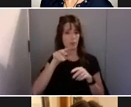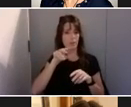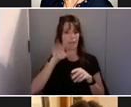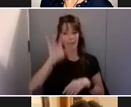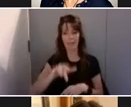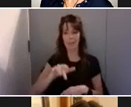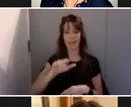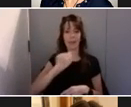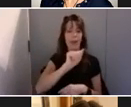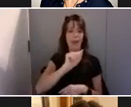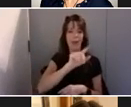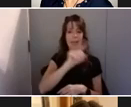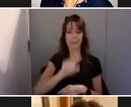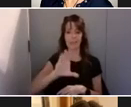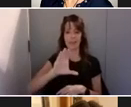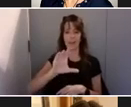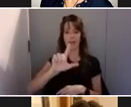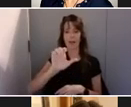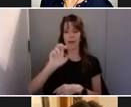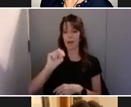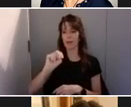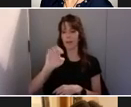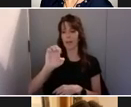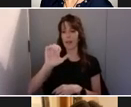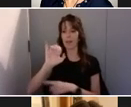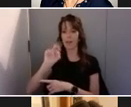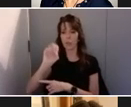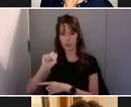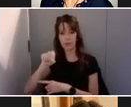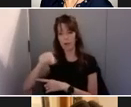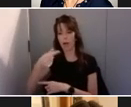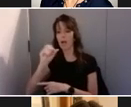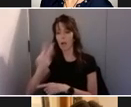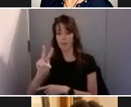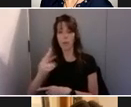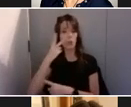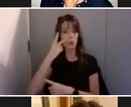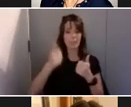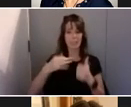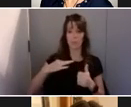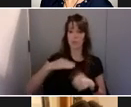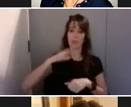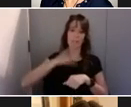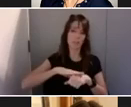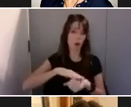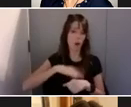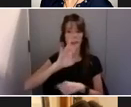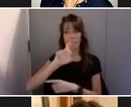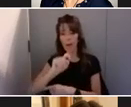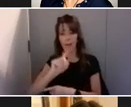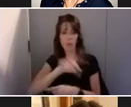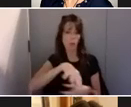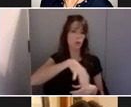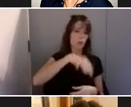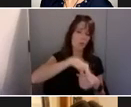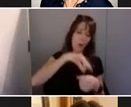Elections, azcleanelections.gov, and you can look at which candidates will be on your ballot, where to vote, your registration